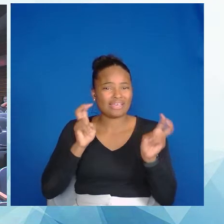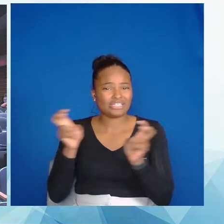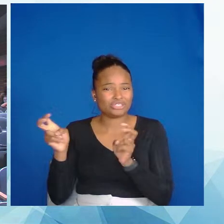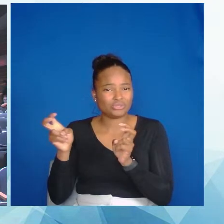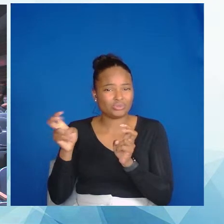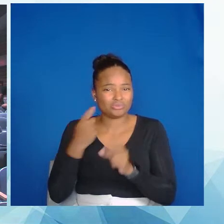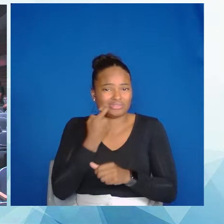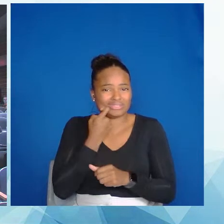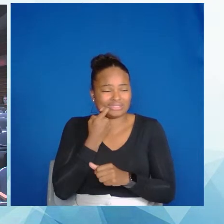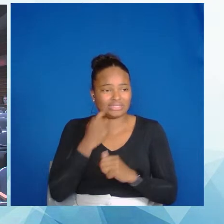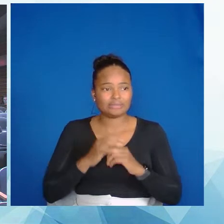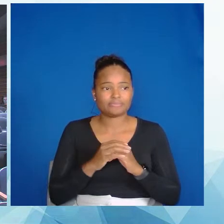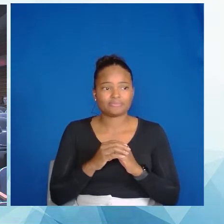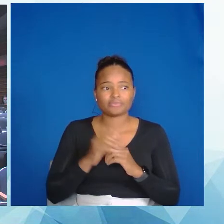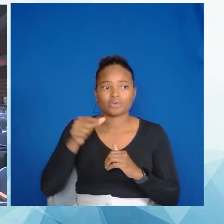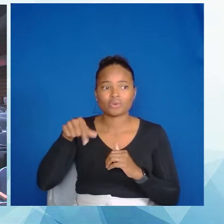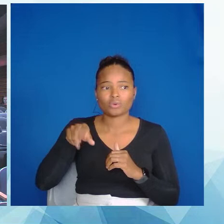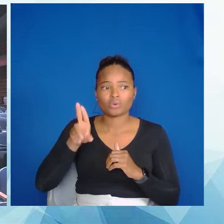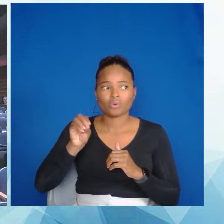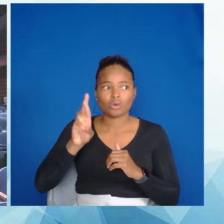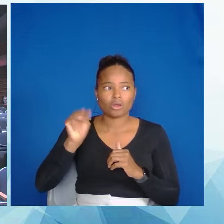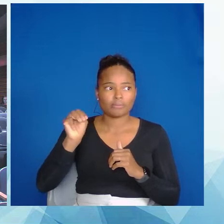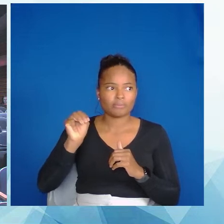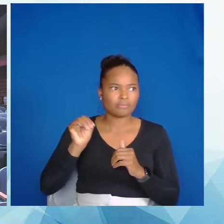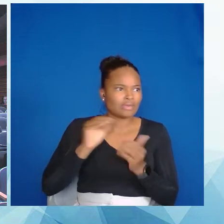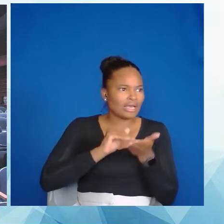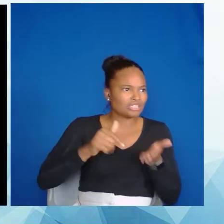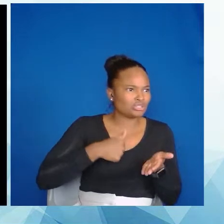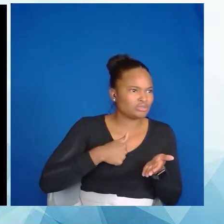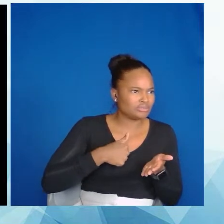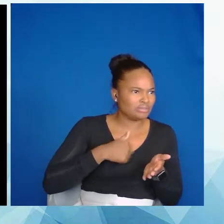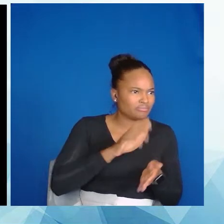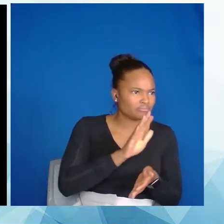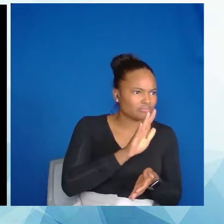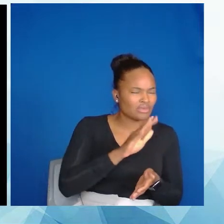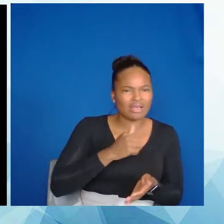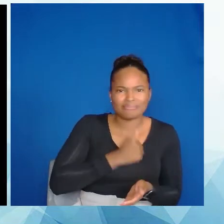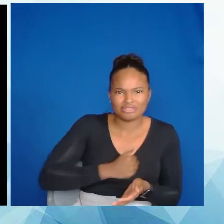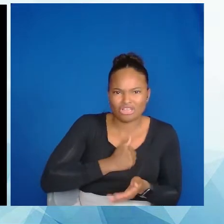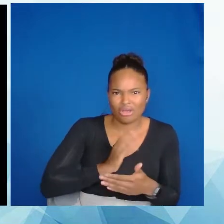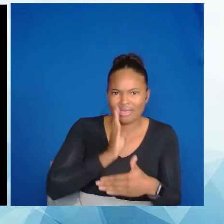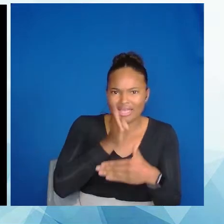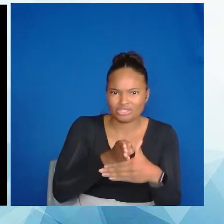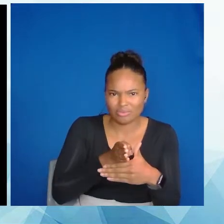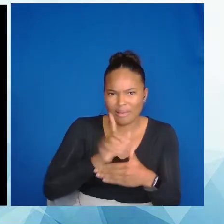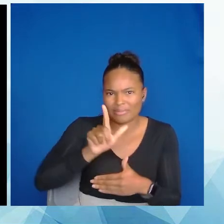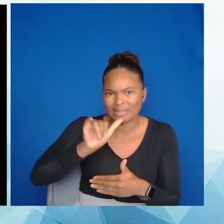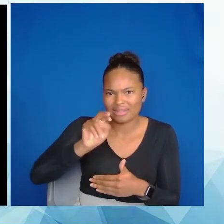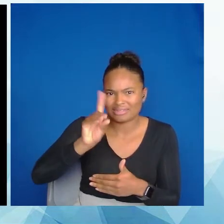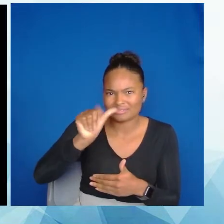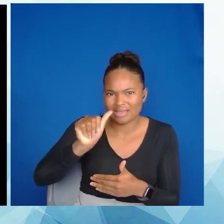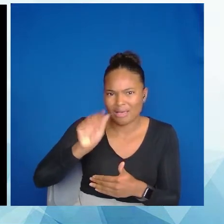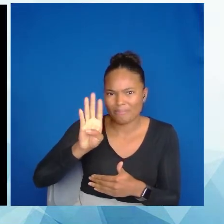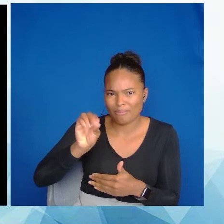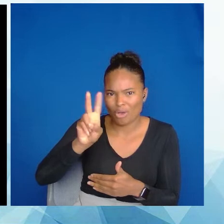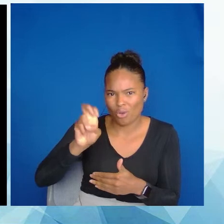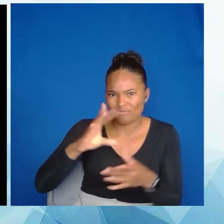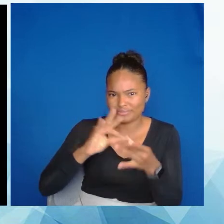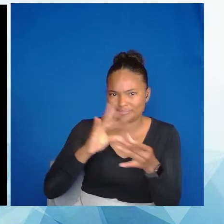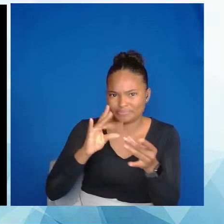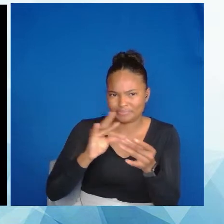A quorum can be established. Excuse me, Ms. Sterling. Sure. I apologize for interrupting. This is Linda Bove. Hi,